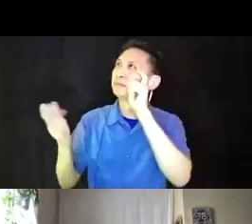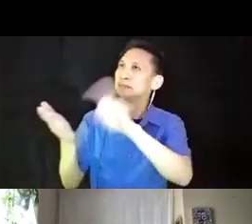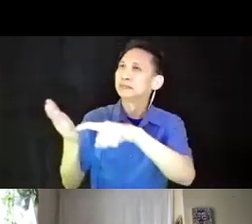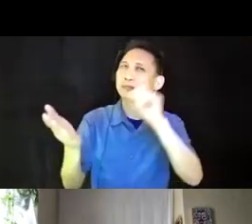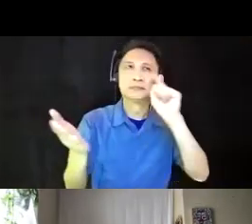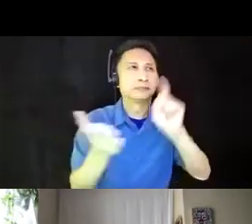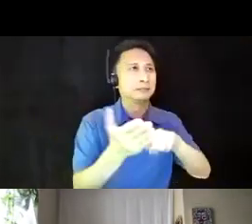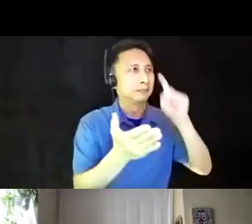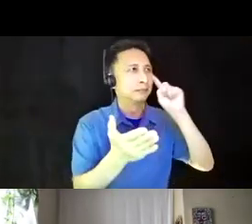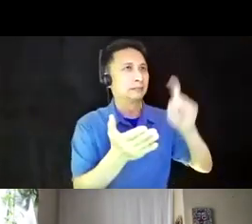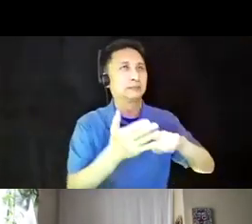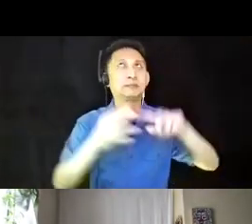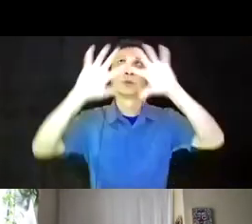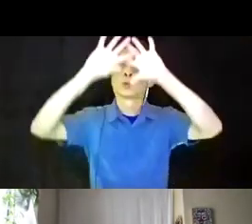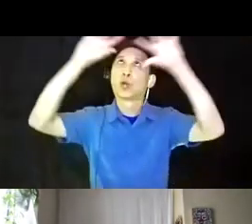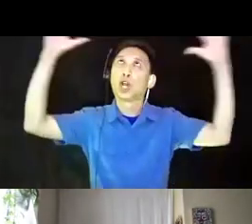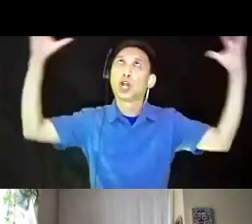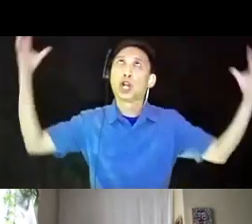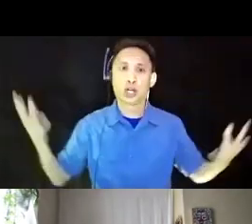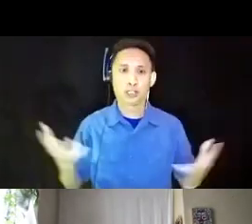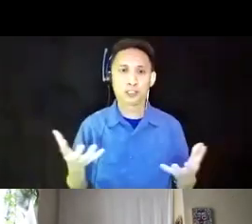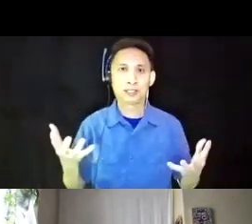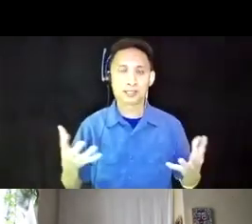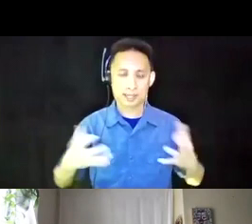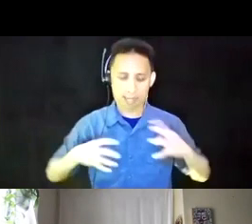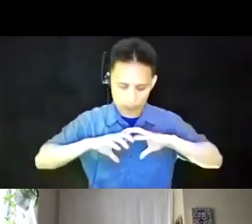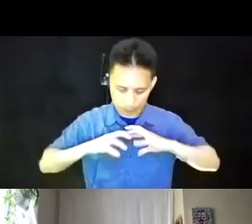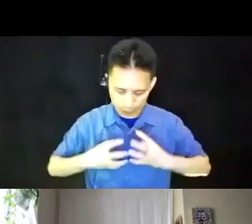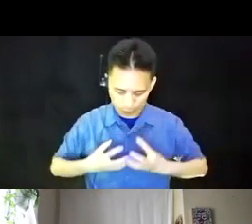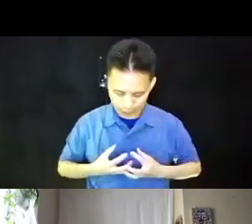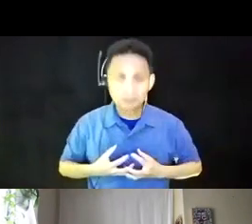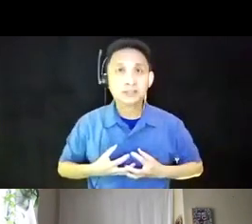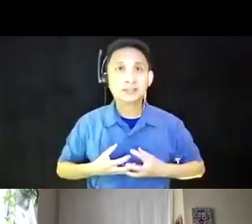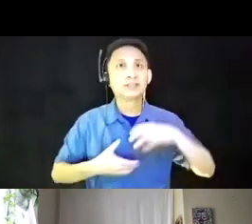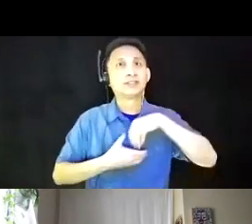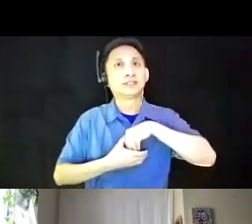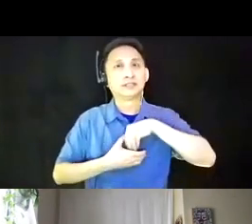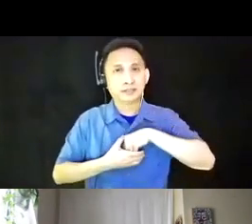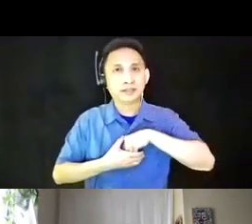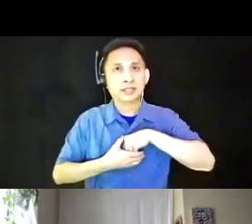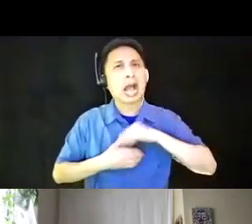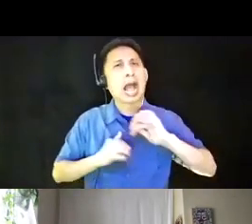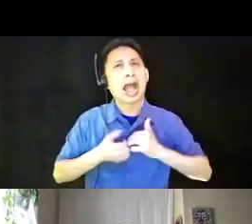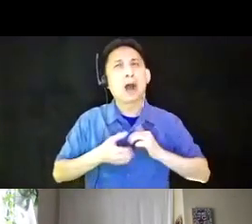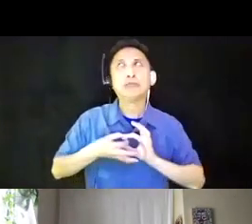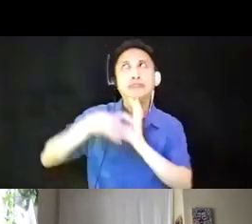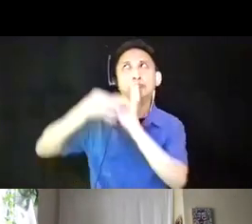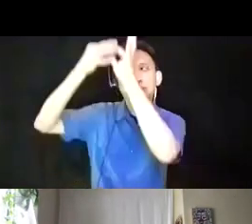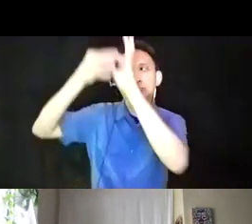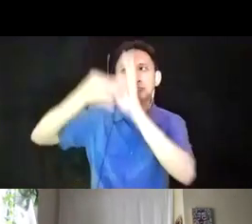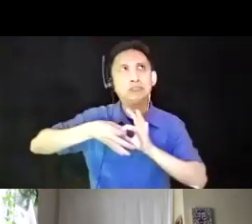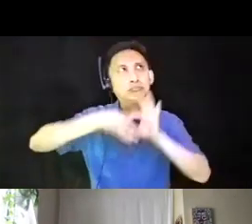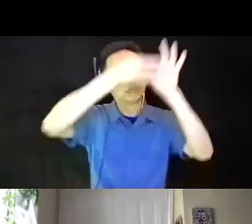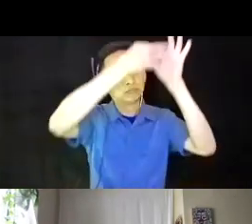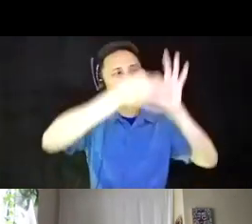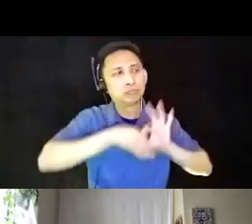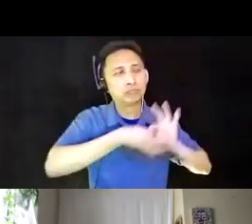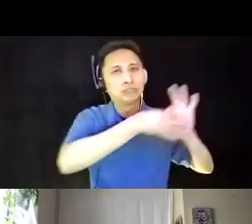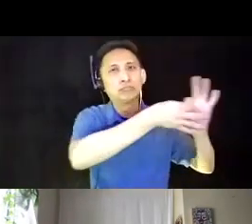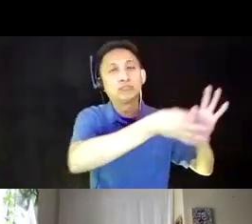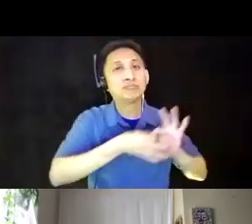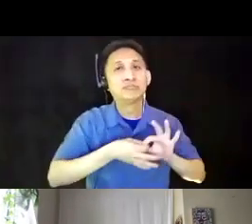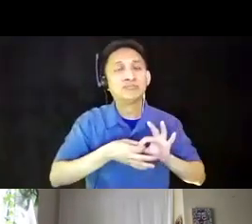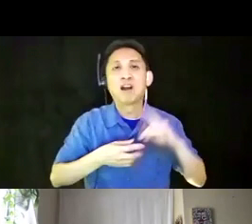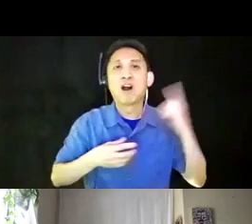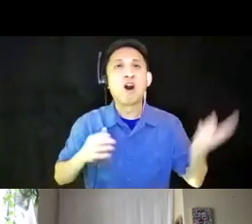and the macrocosm. So our internal world of experience and the elements within us reflect the